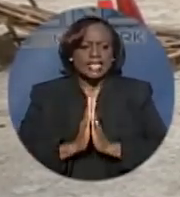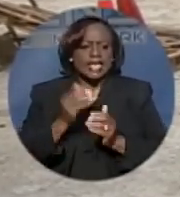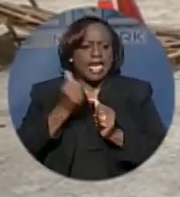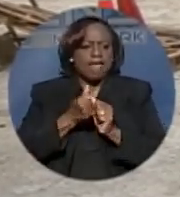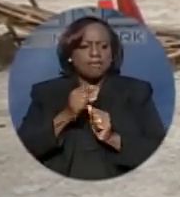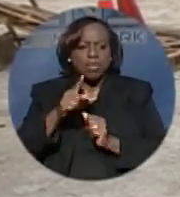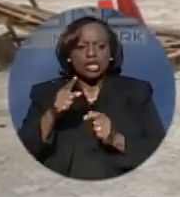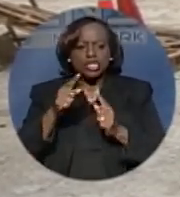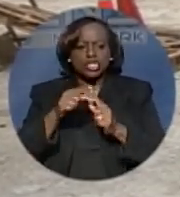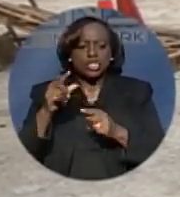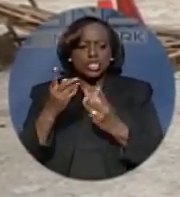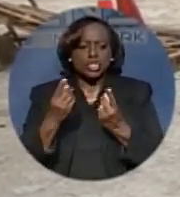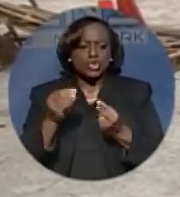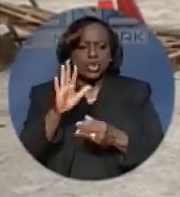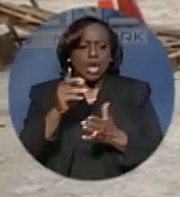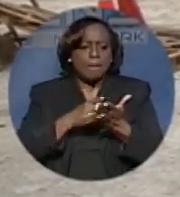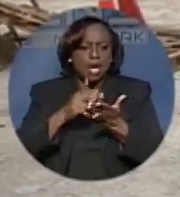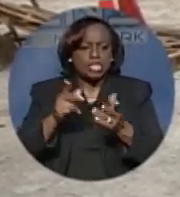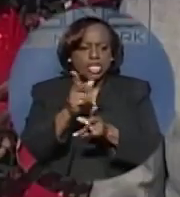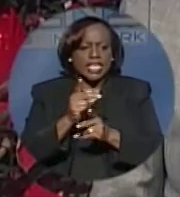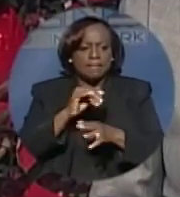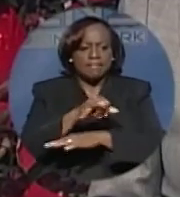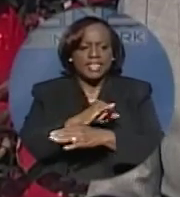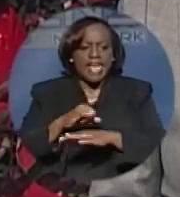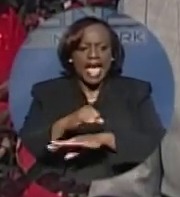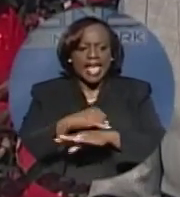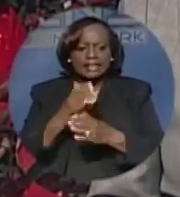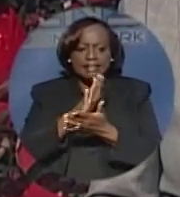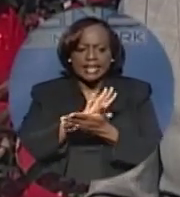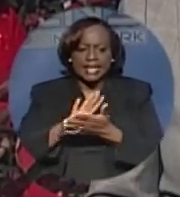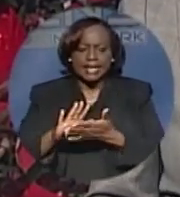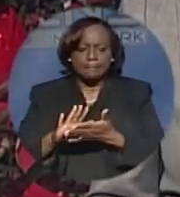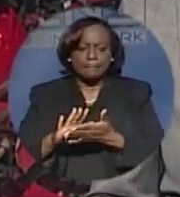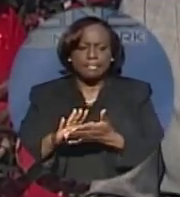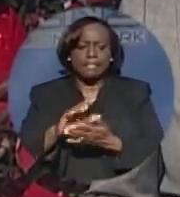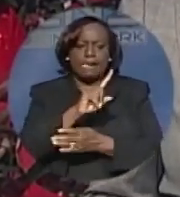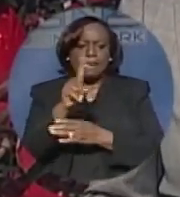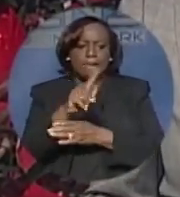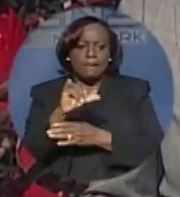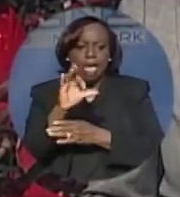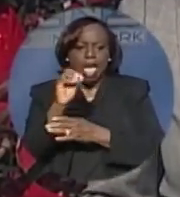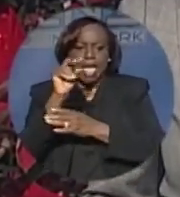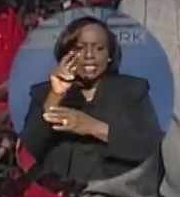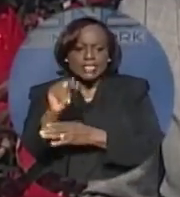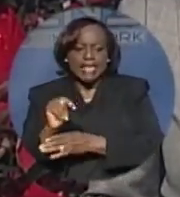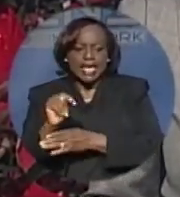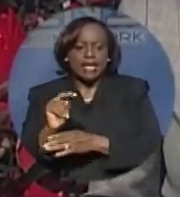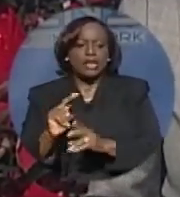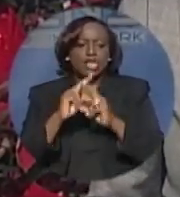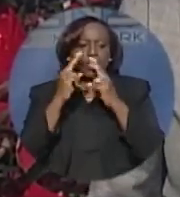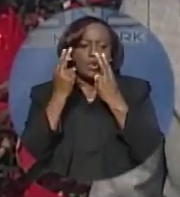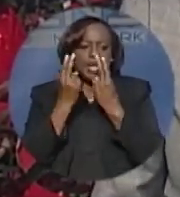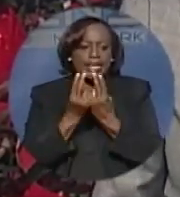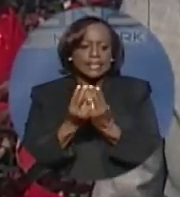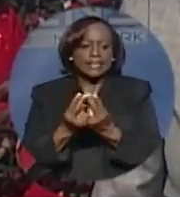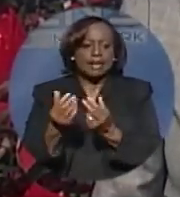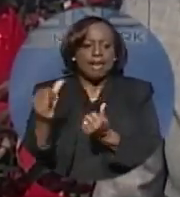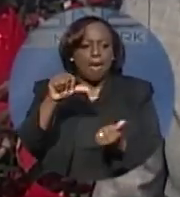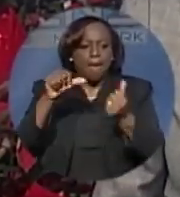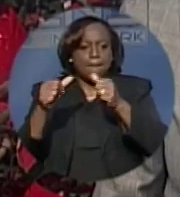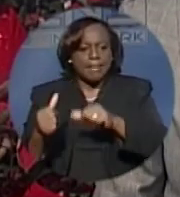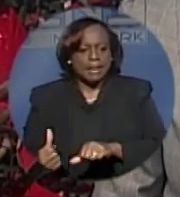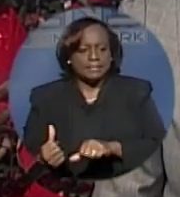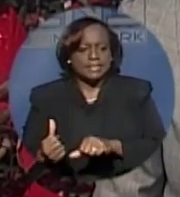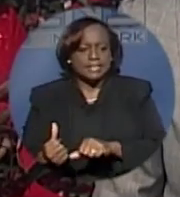clean. Fern Carey, ZNS News. The Zion United Baptist Convention is offering condolences to the family of the late